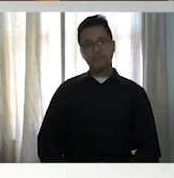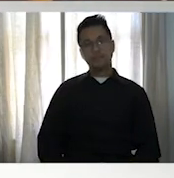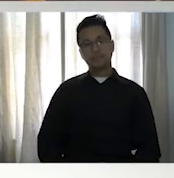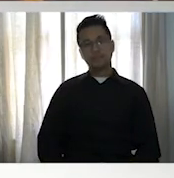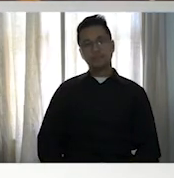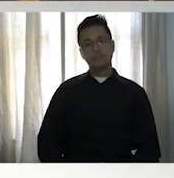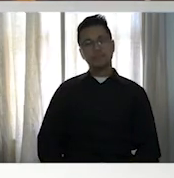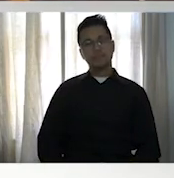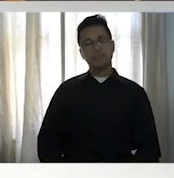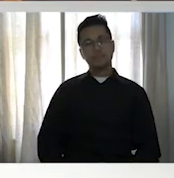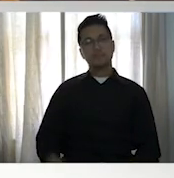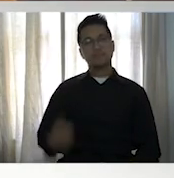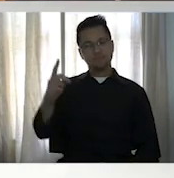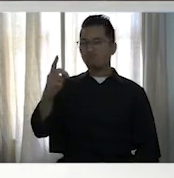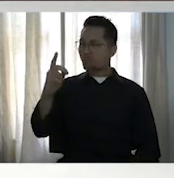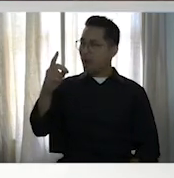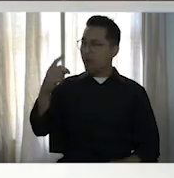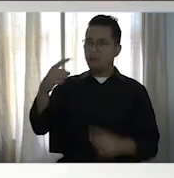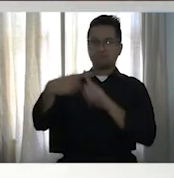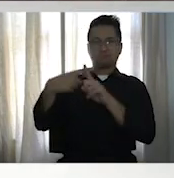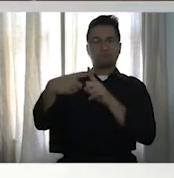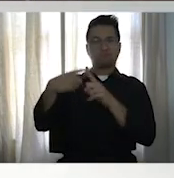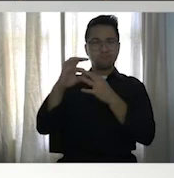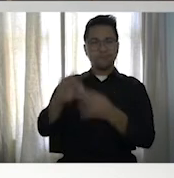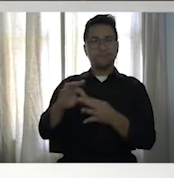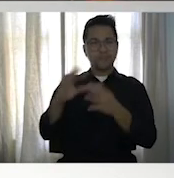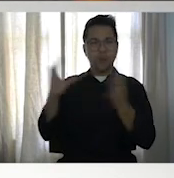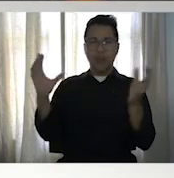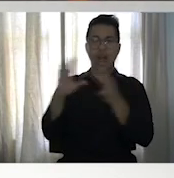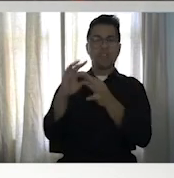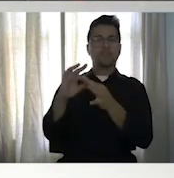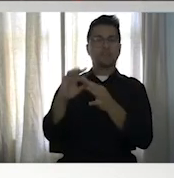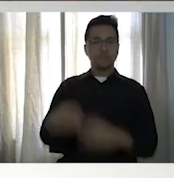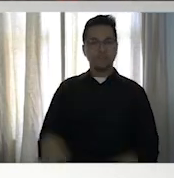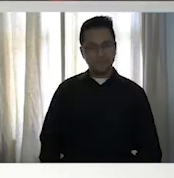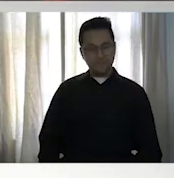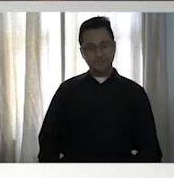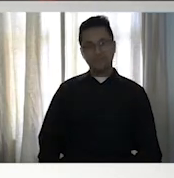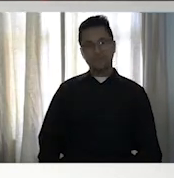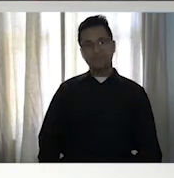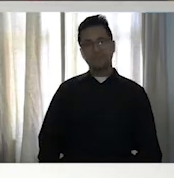the joy of connection, So,